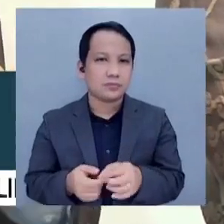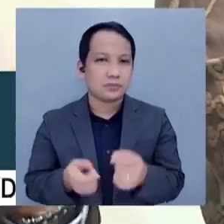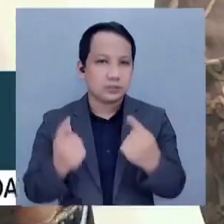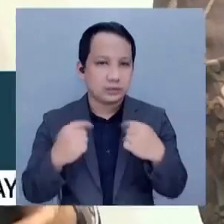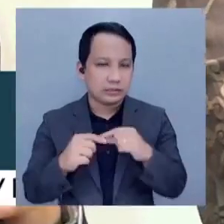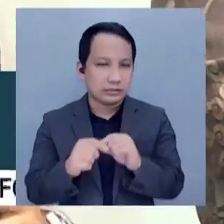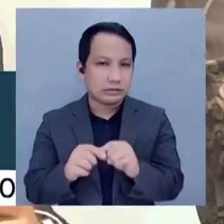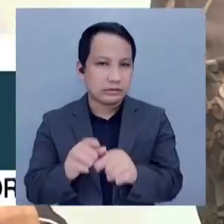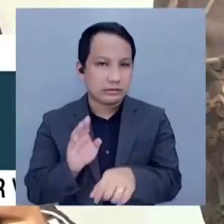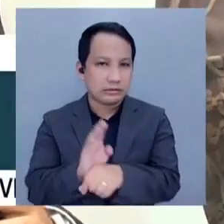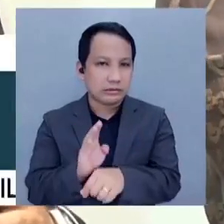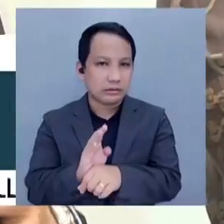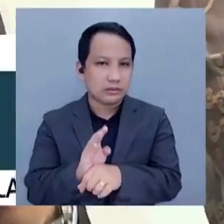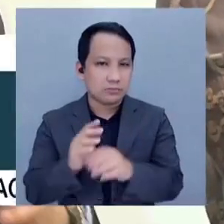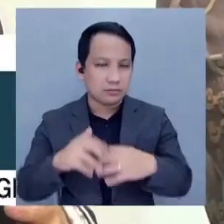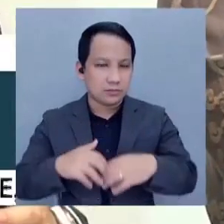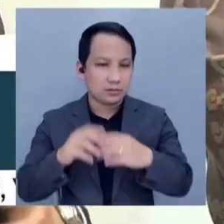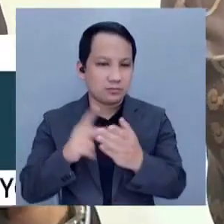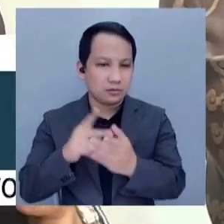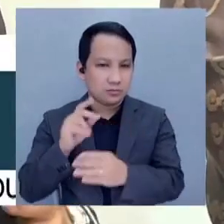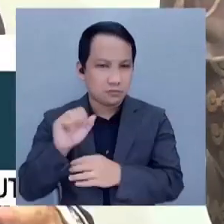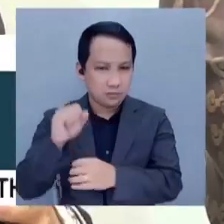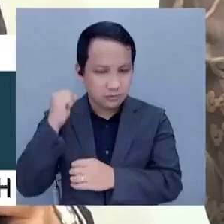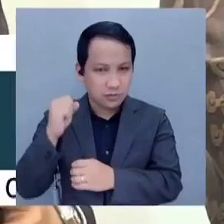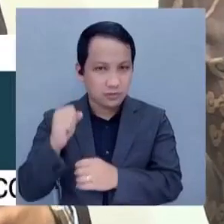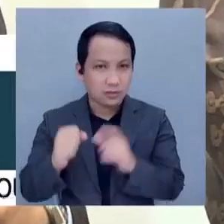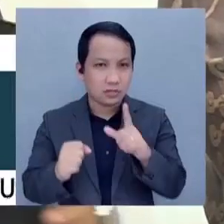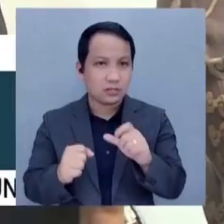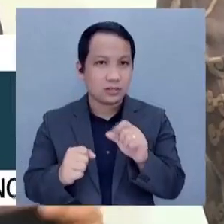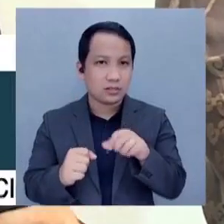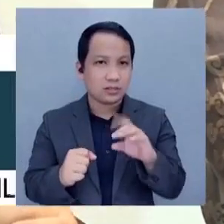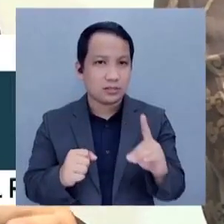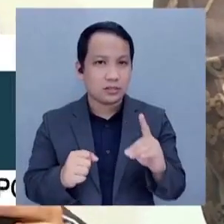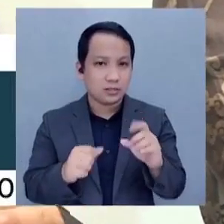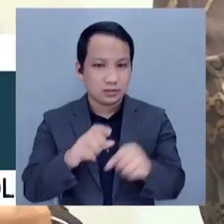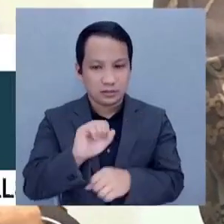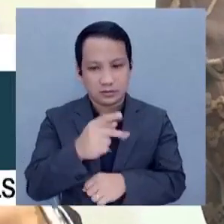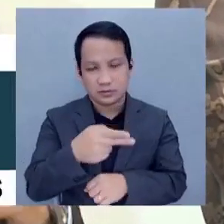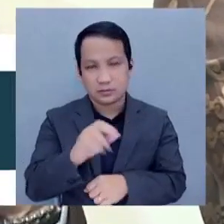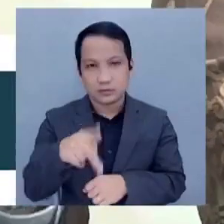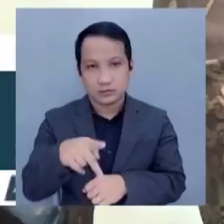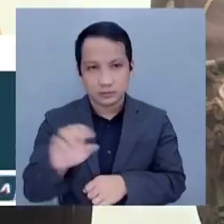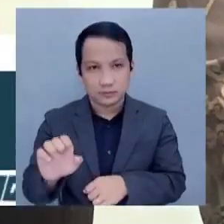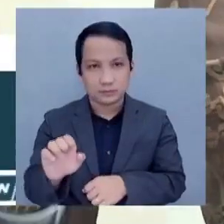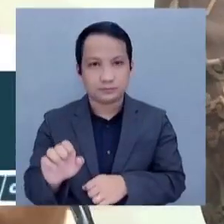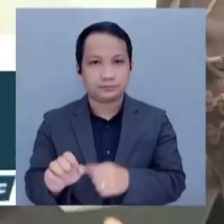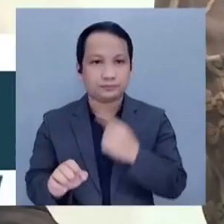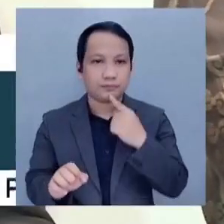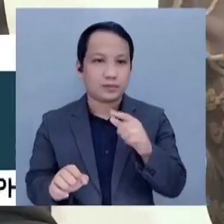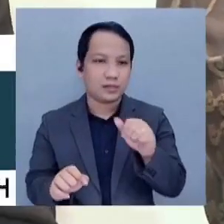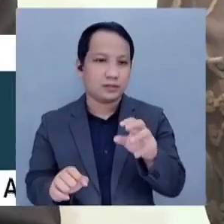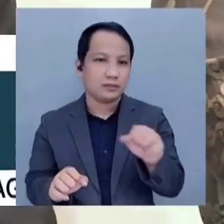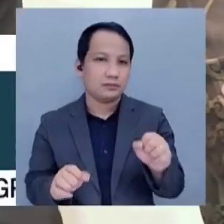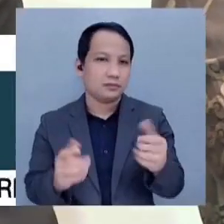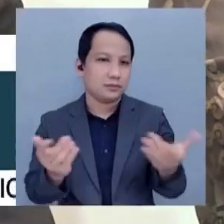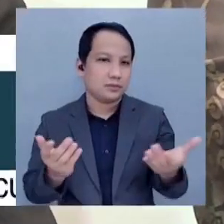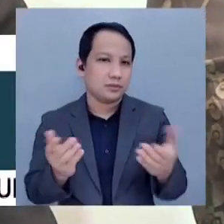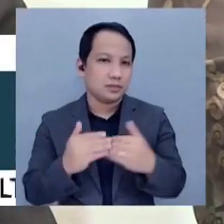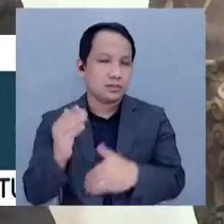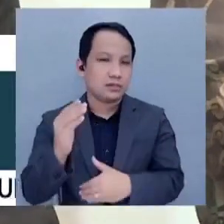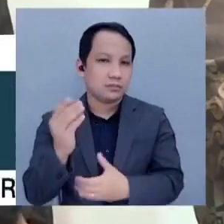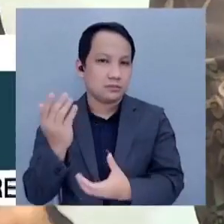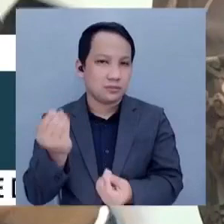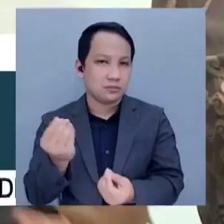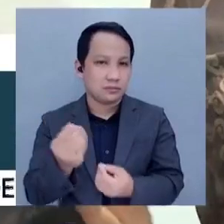monthly promo cycles of Lazada, Shopee, Amazon even. No? You have the upcoming 10-10.